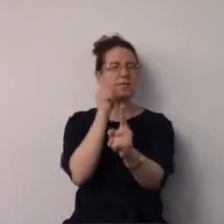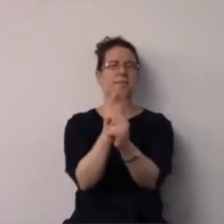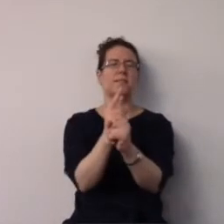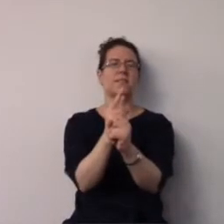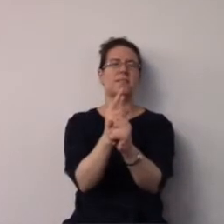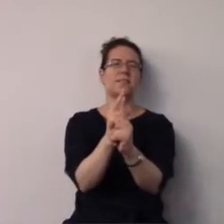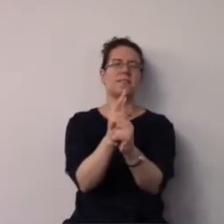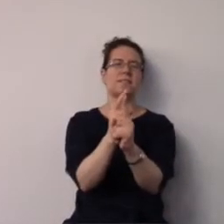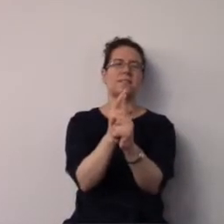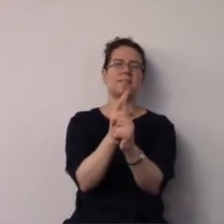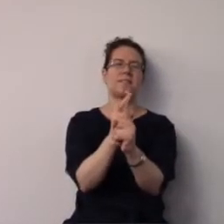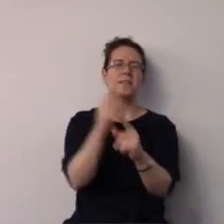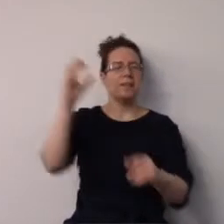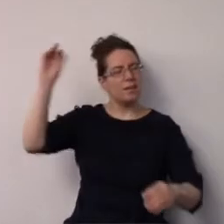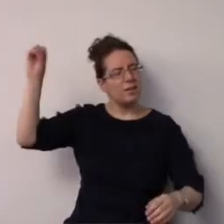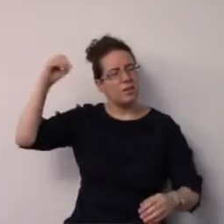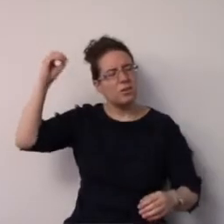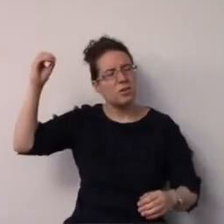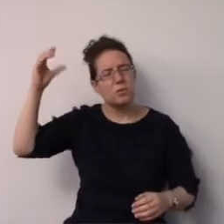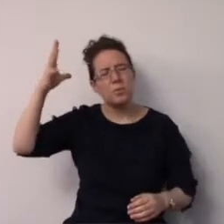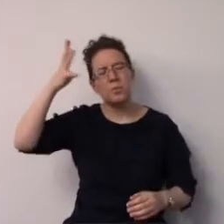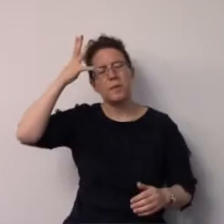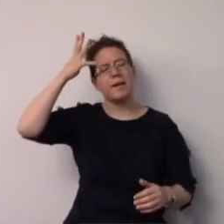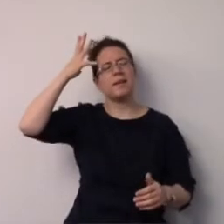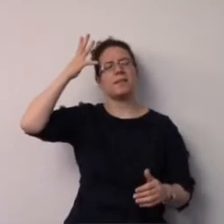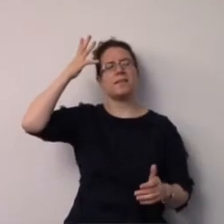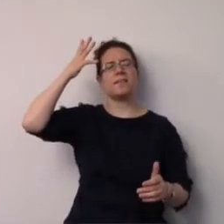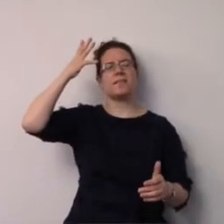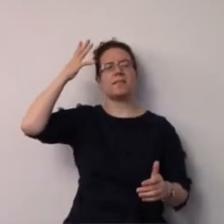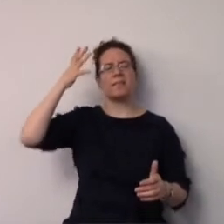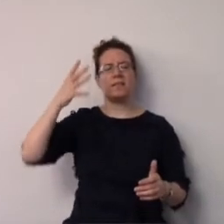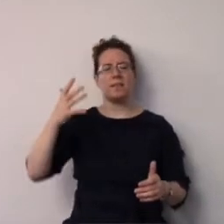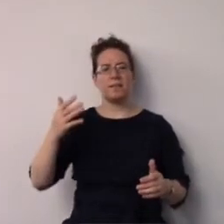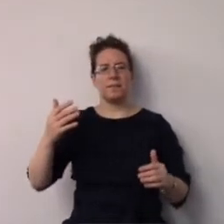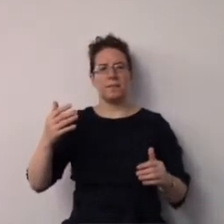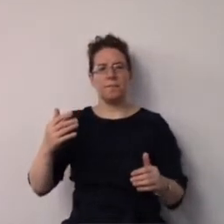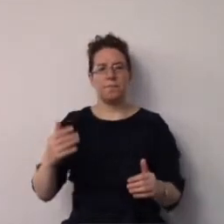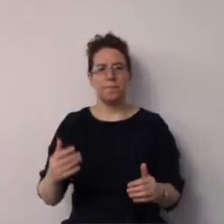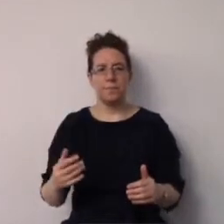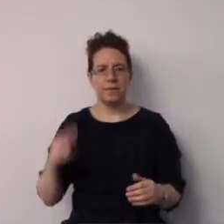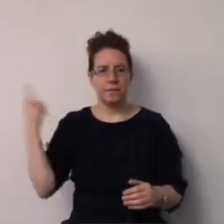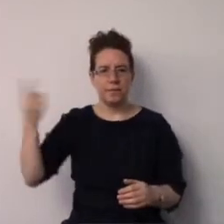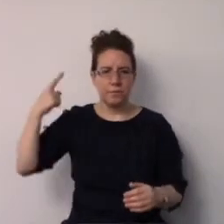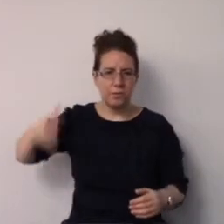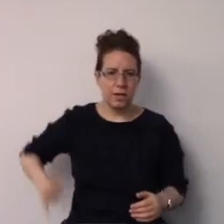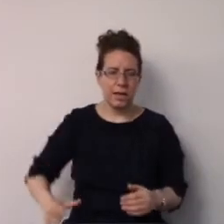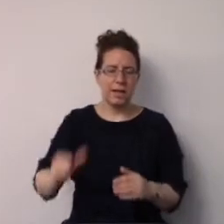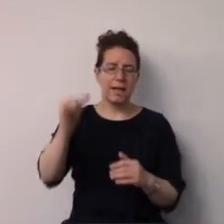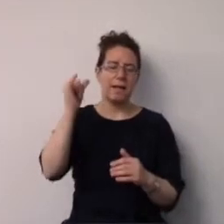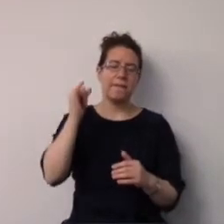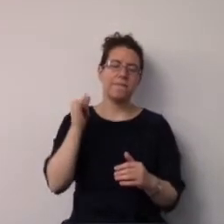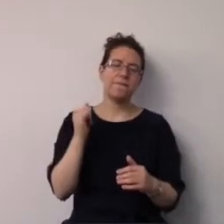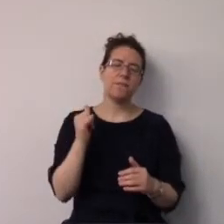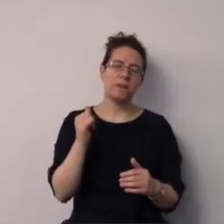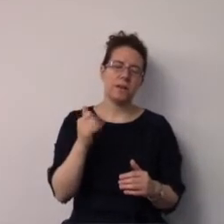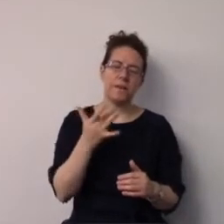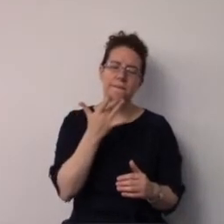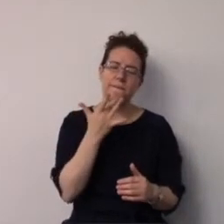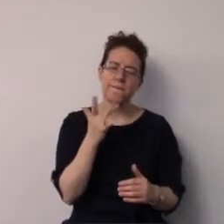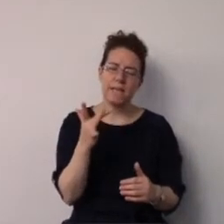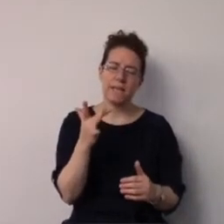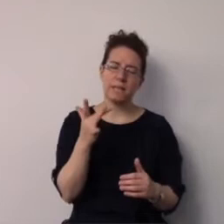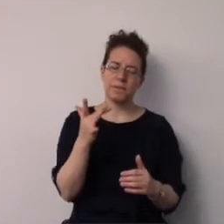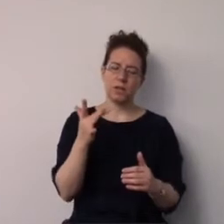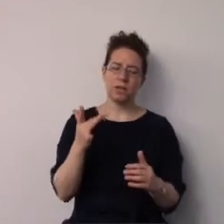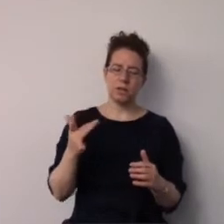In the name of Jesus. Oh, just close your eyes and lift your hands, tell the word, and